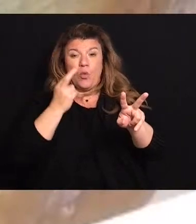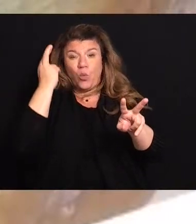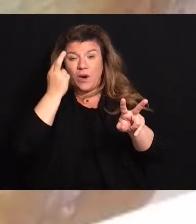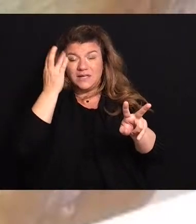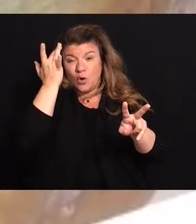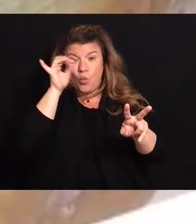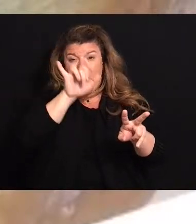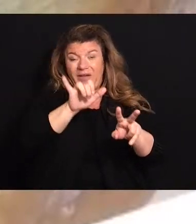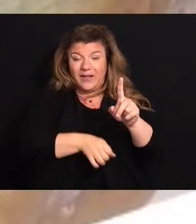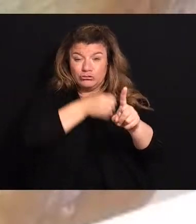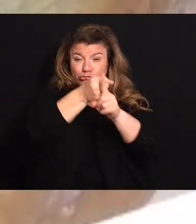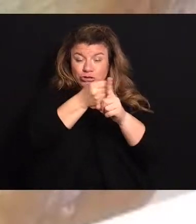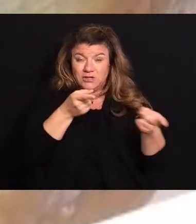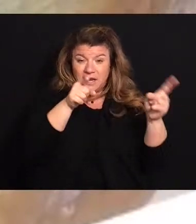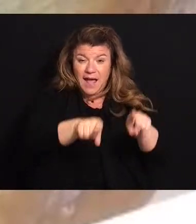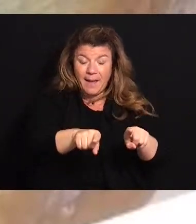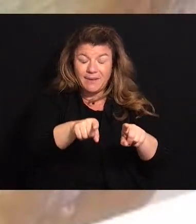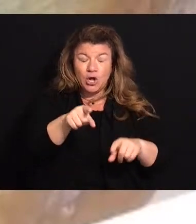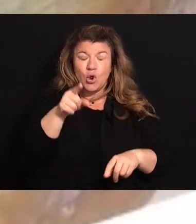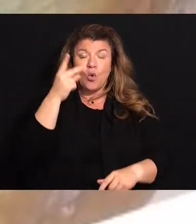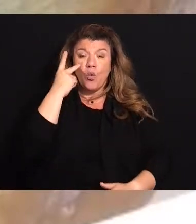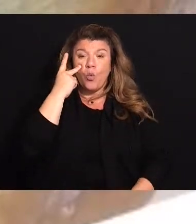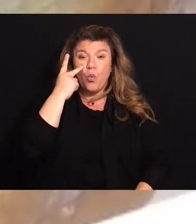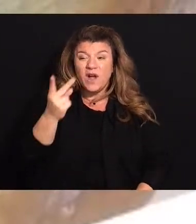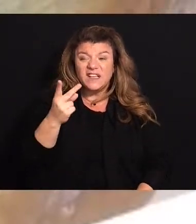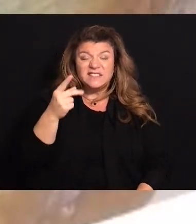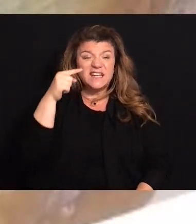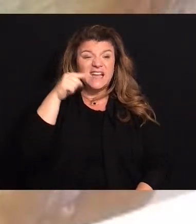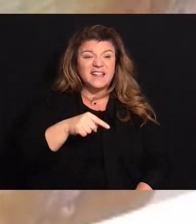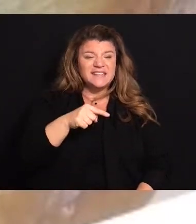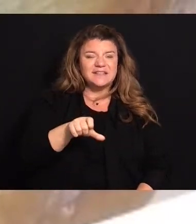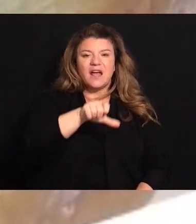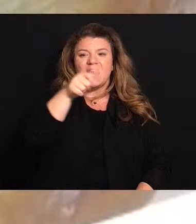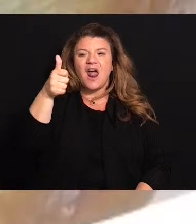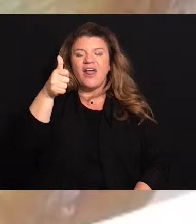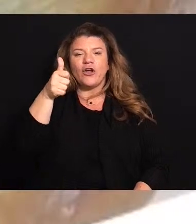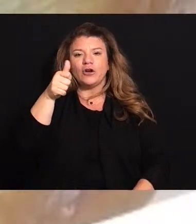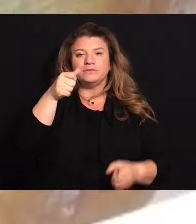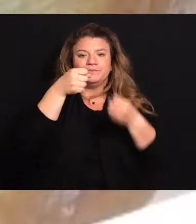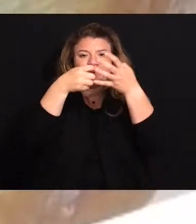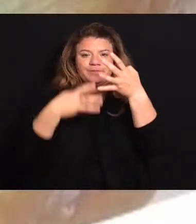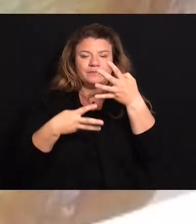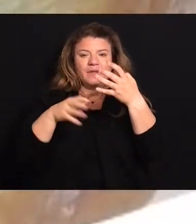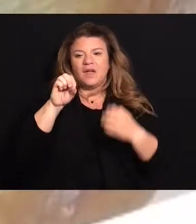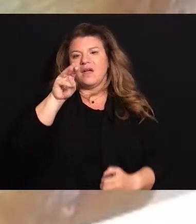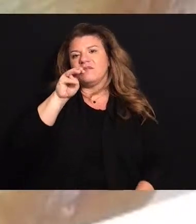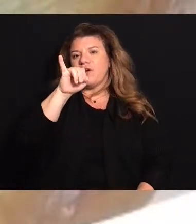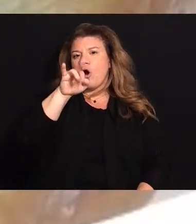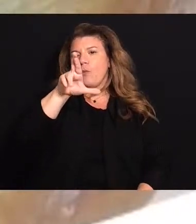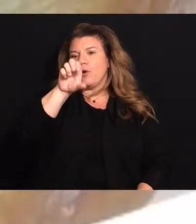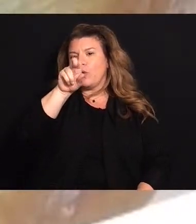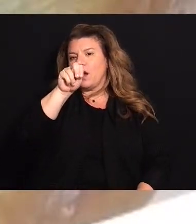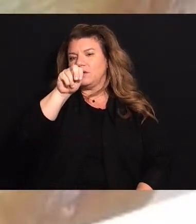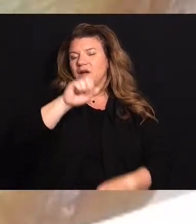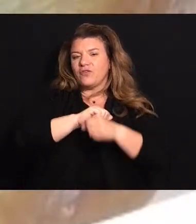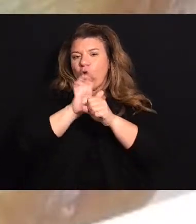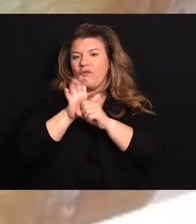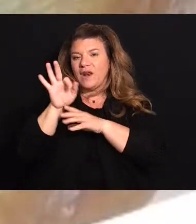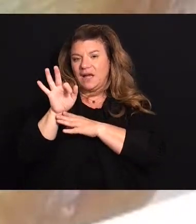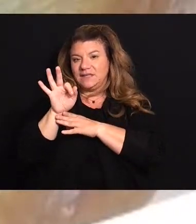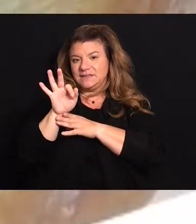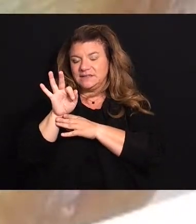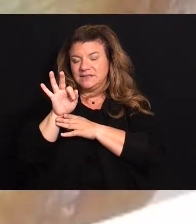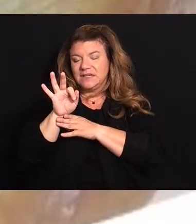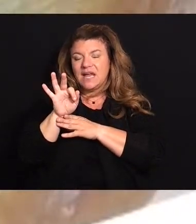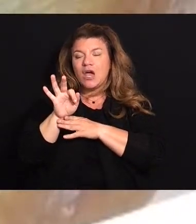surge, we see that this is another form of the Omicron variant of COVID-19. As we look